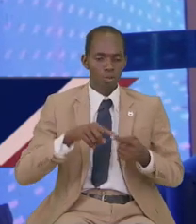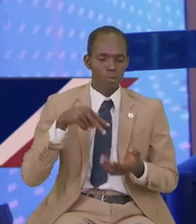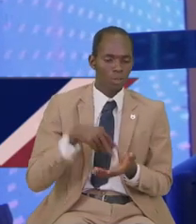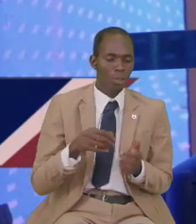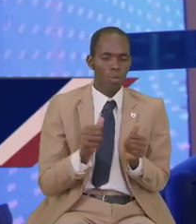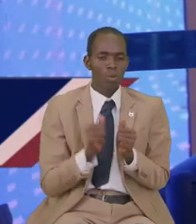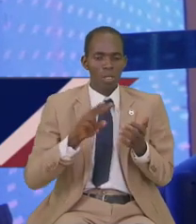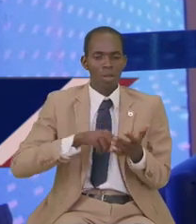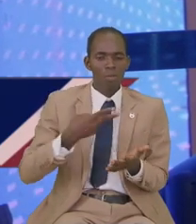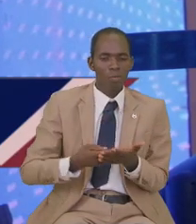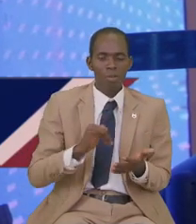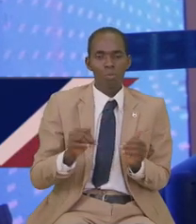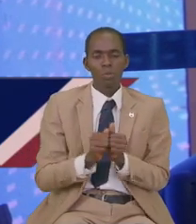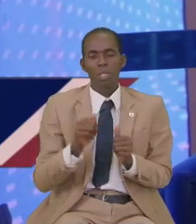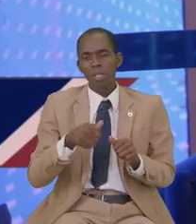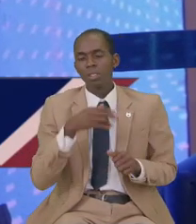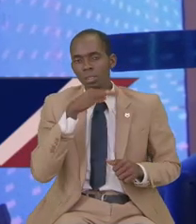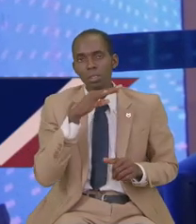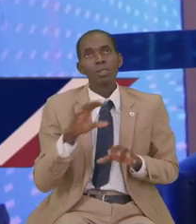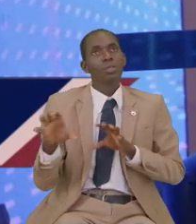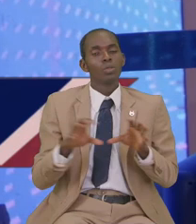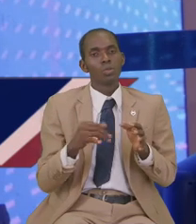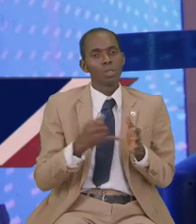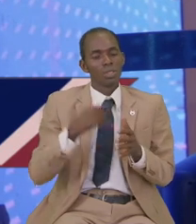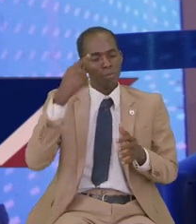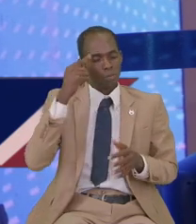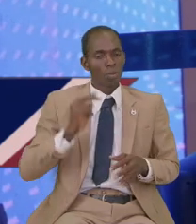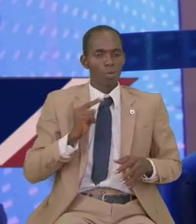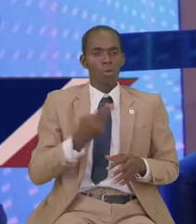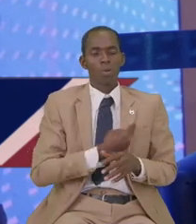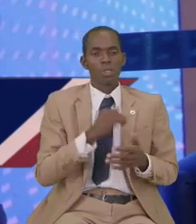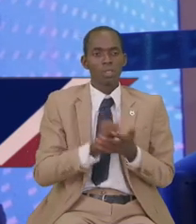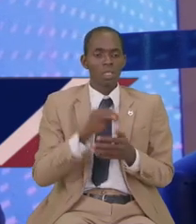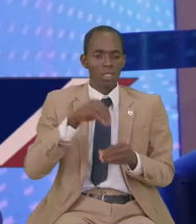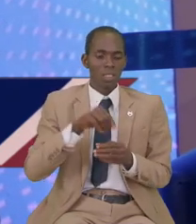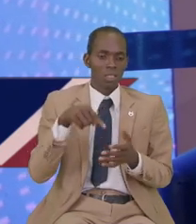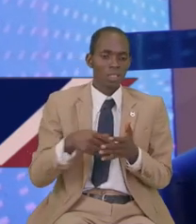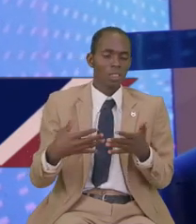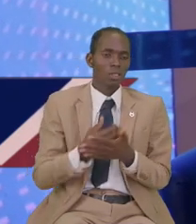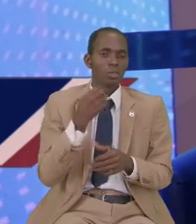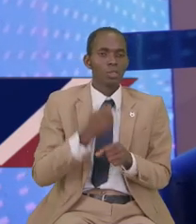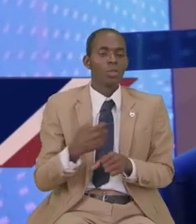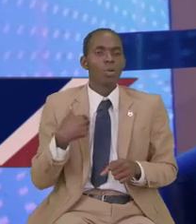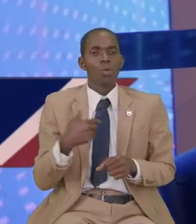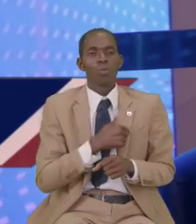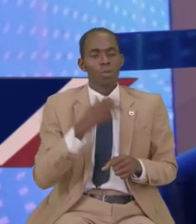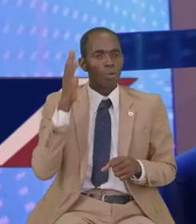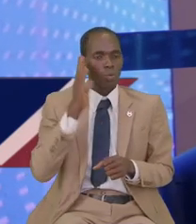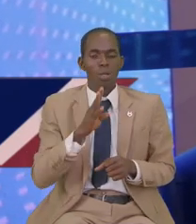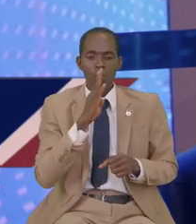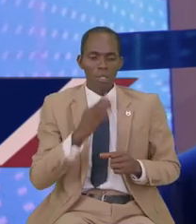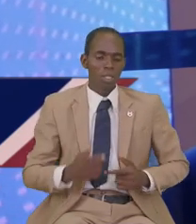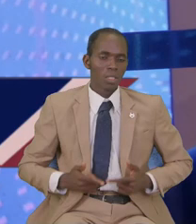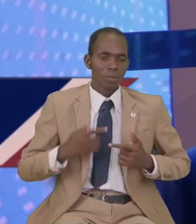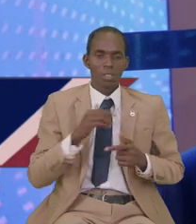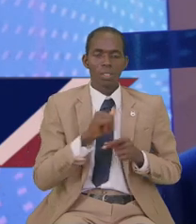defilement, all through those years, do for us that in this new year we'll be living a bright life,